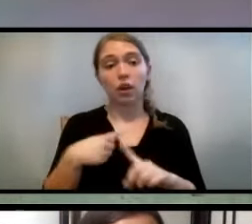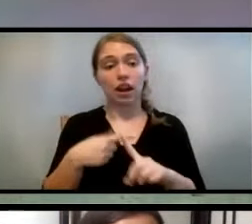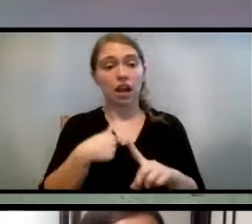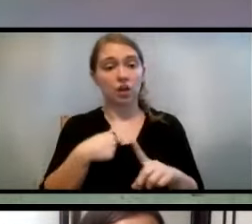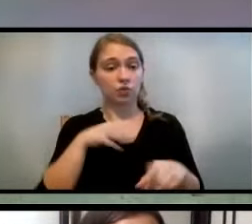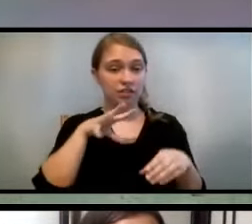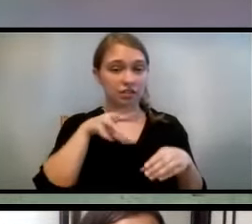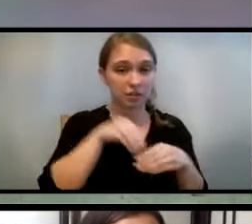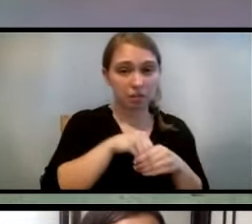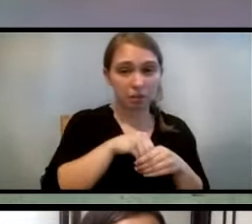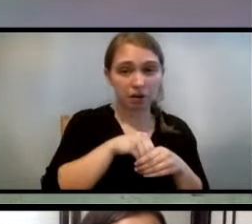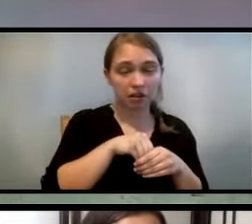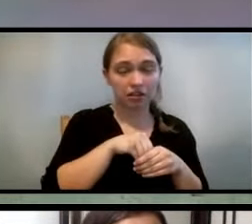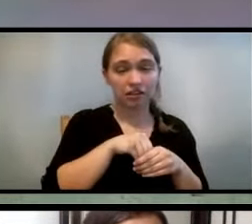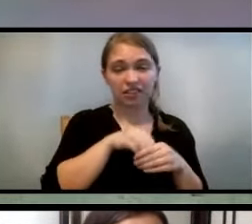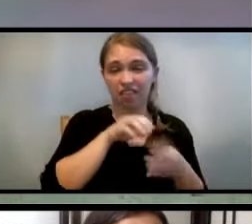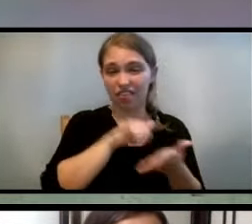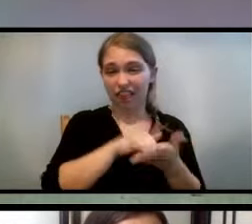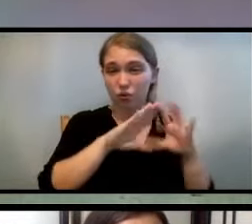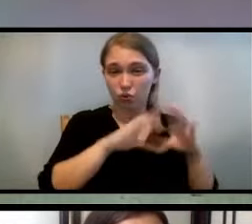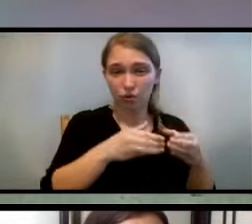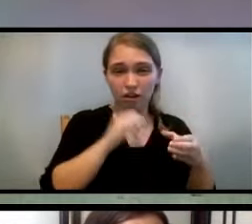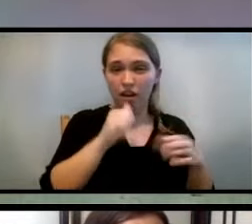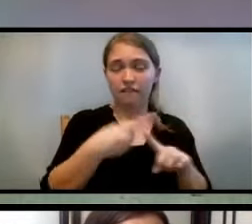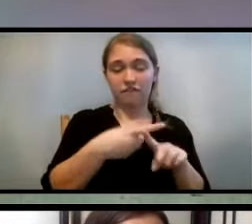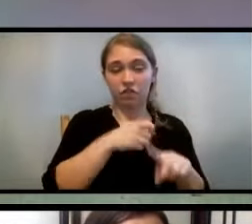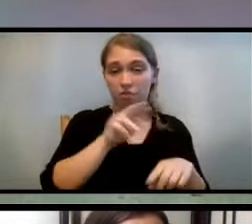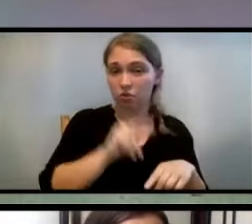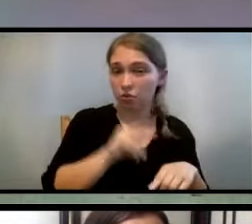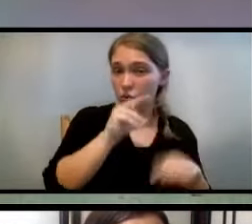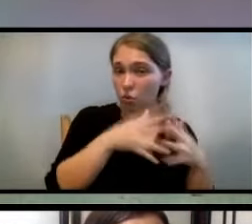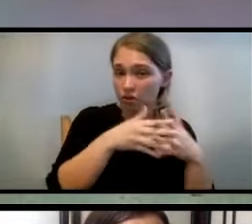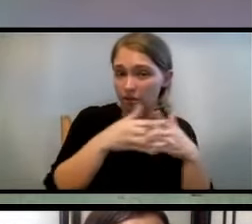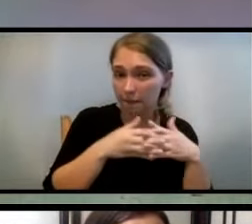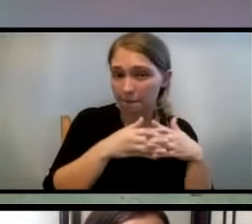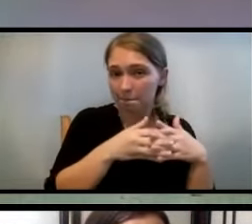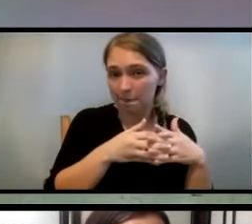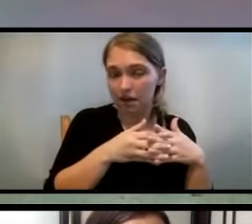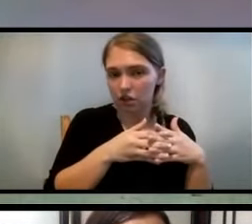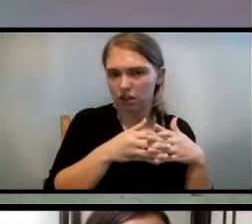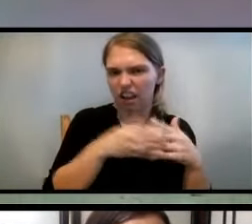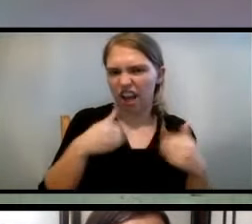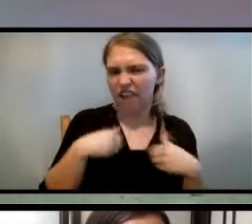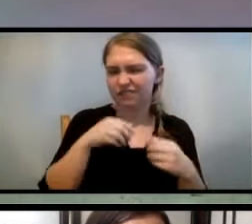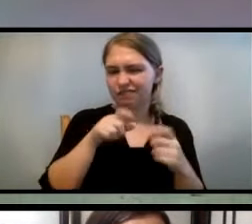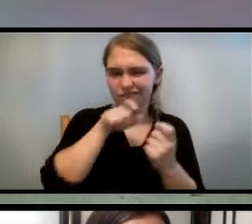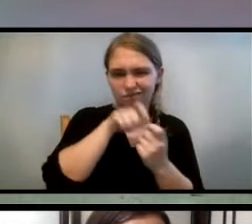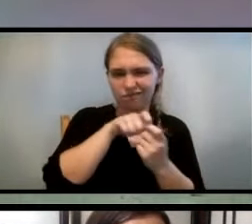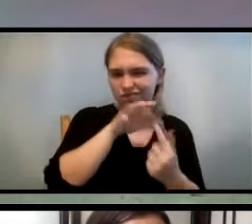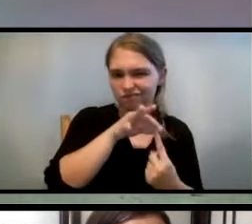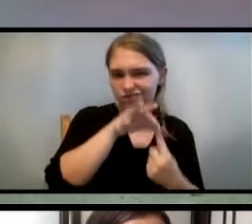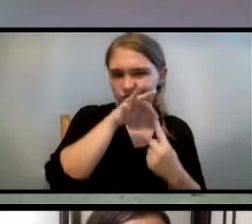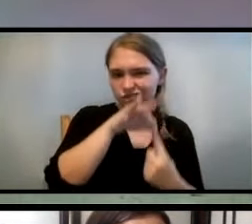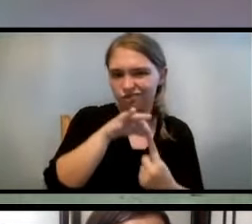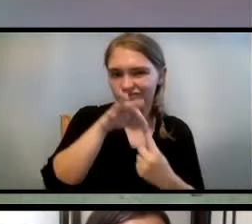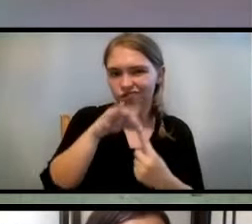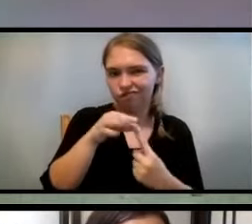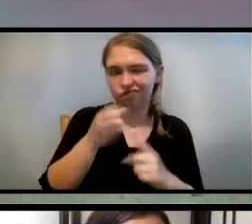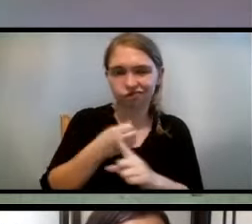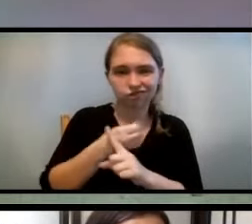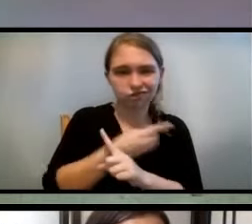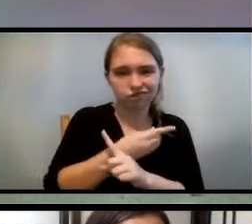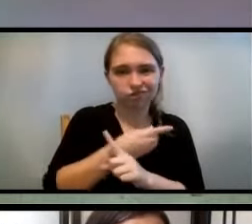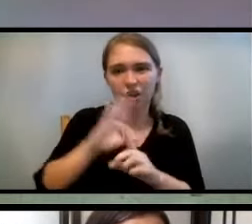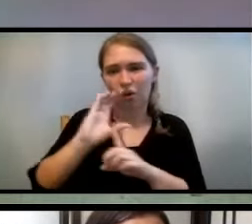not from North America, in more North American spaces, there are nuances, there are cultural